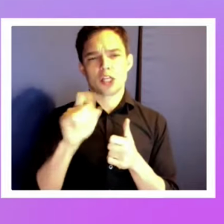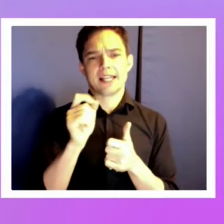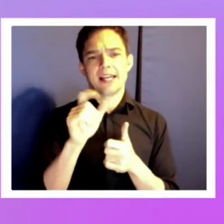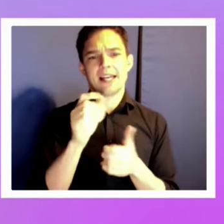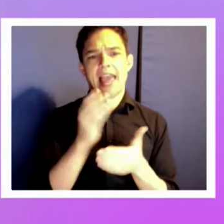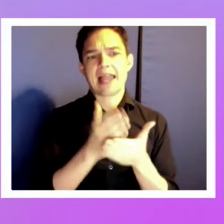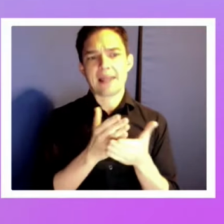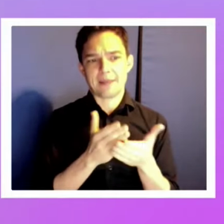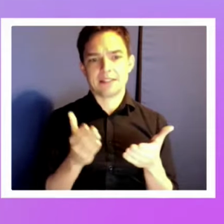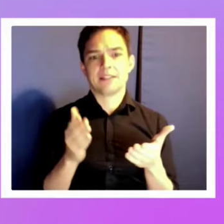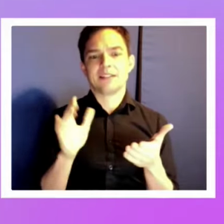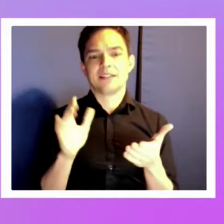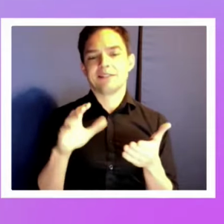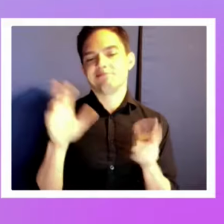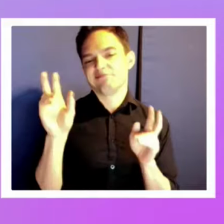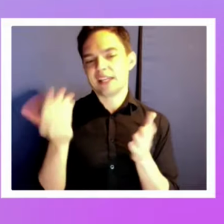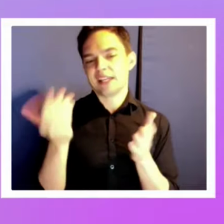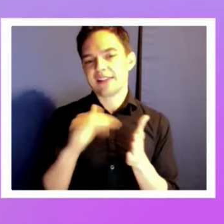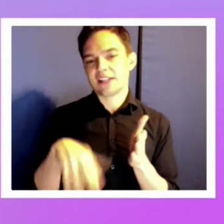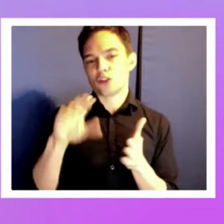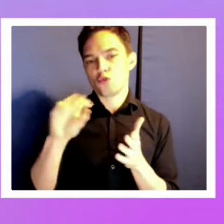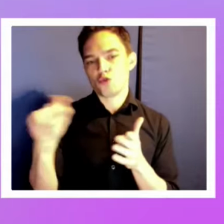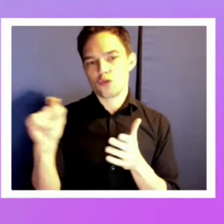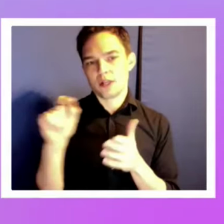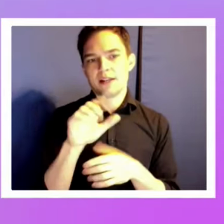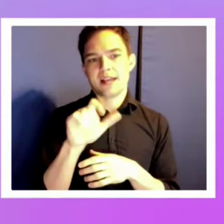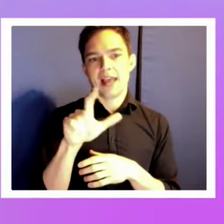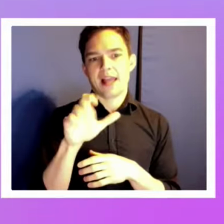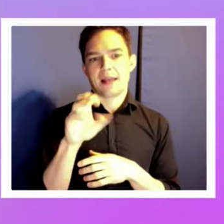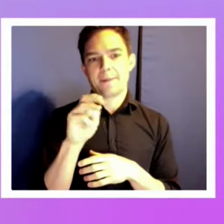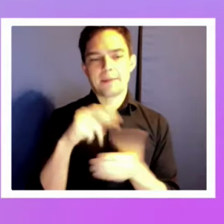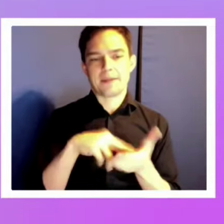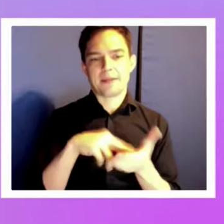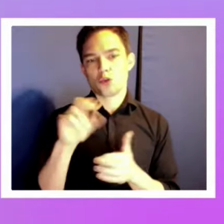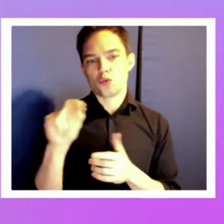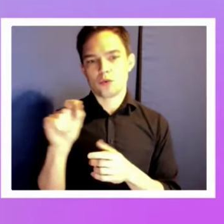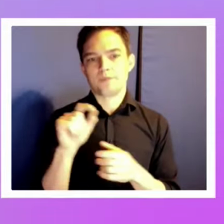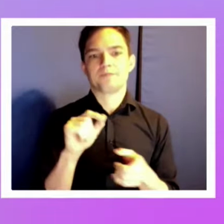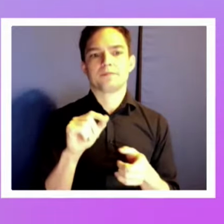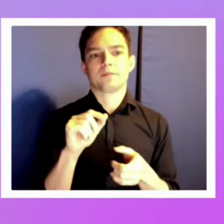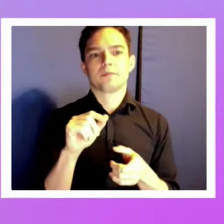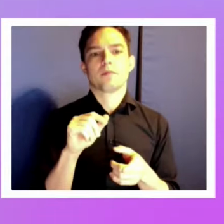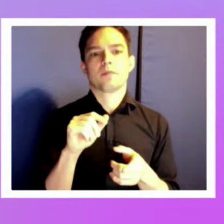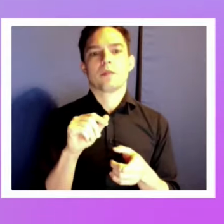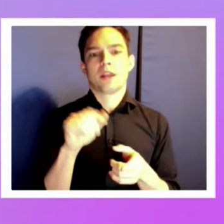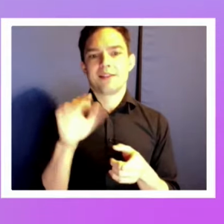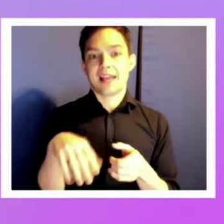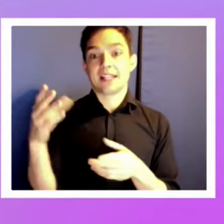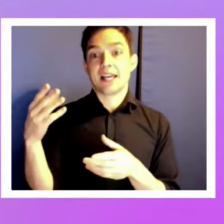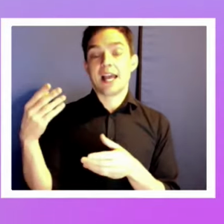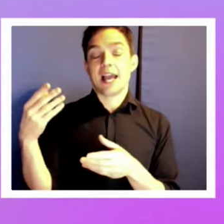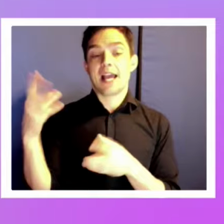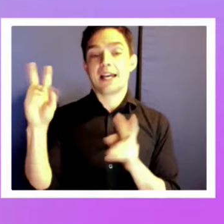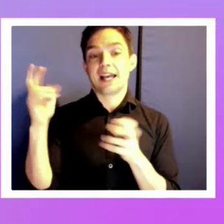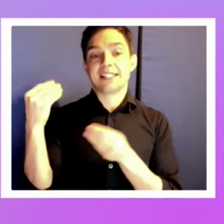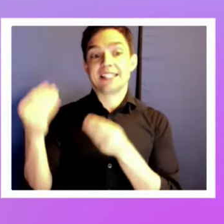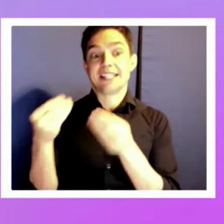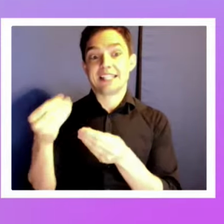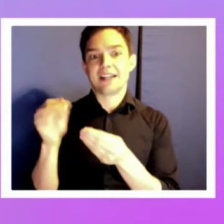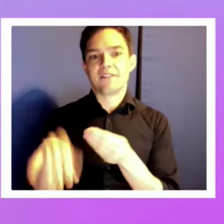the root, and the first HTML title element that is a descendant of the document element